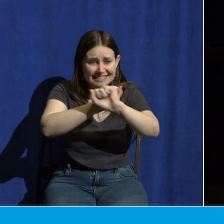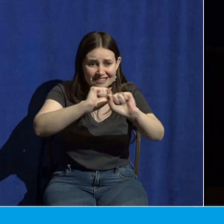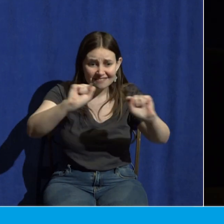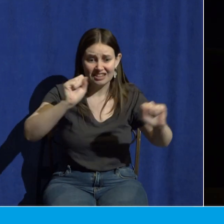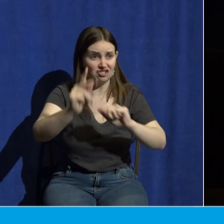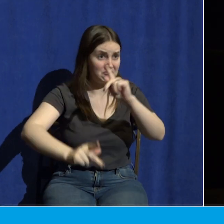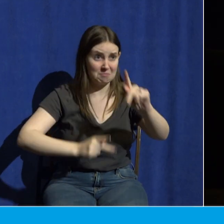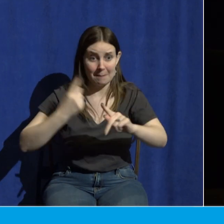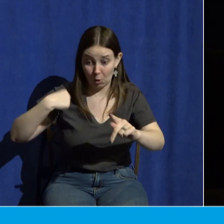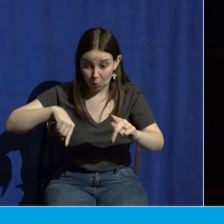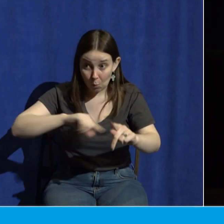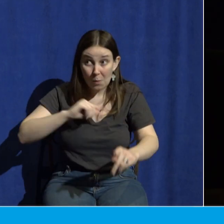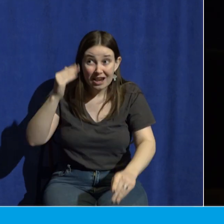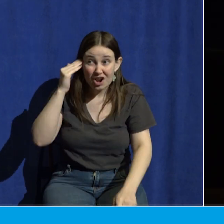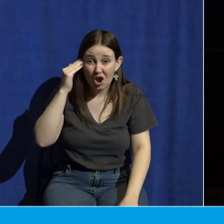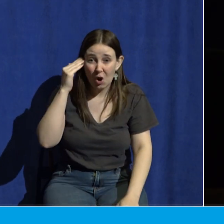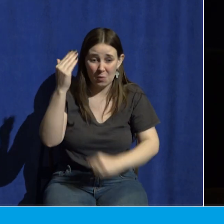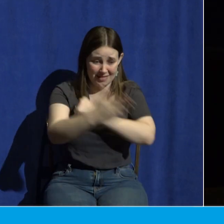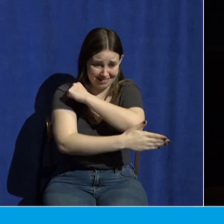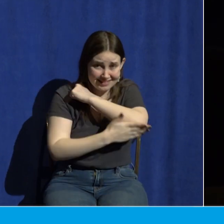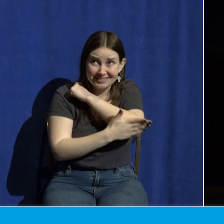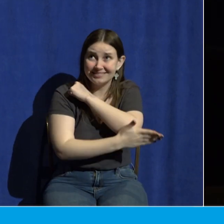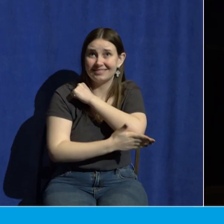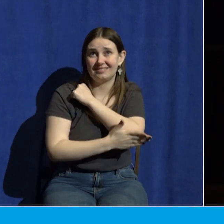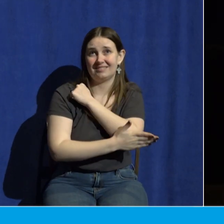these nations, God.